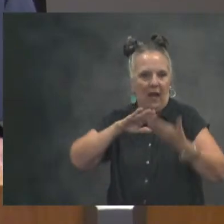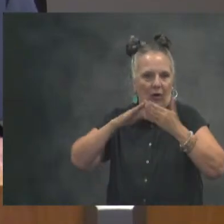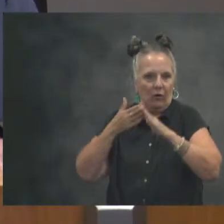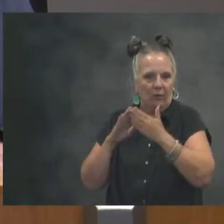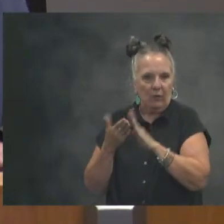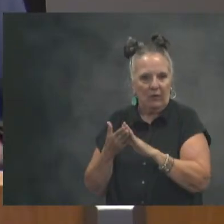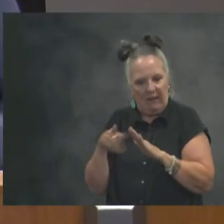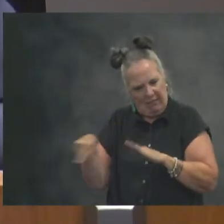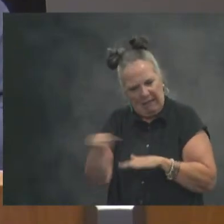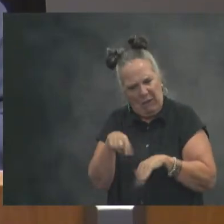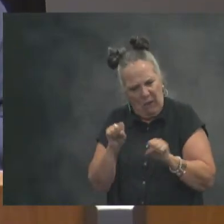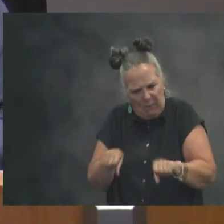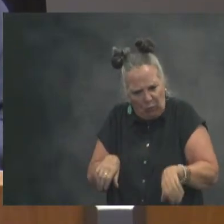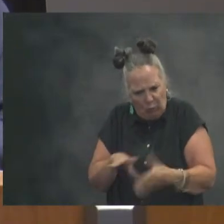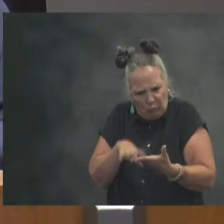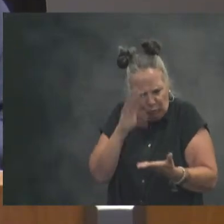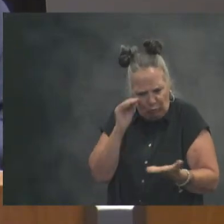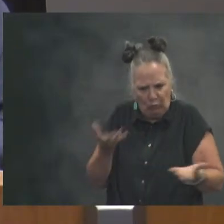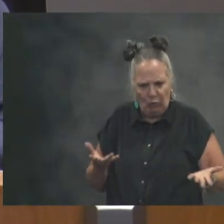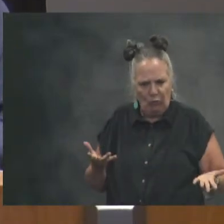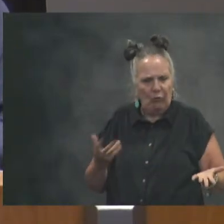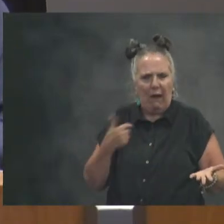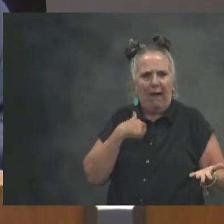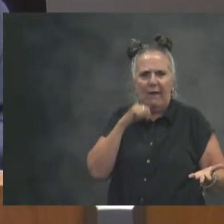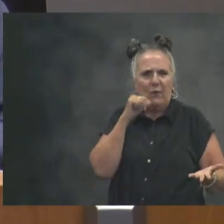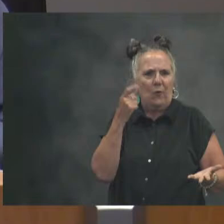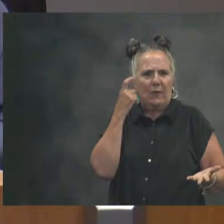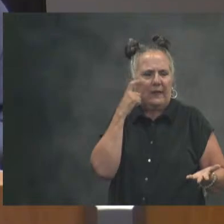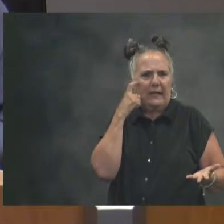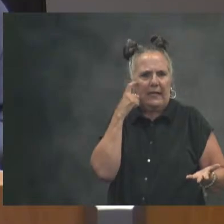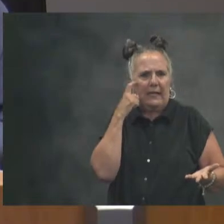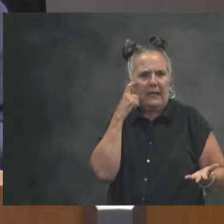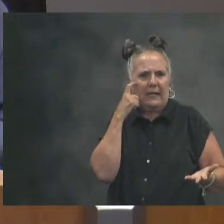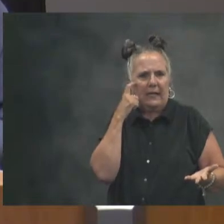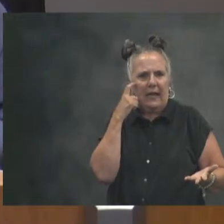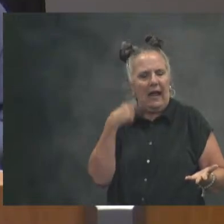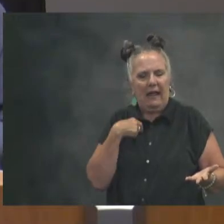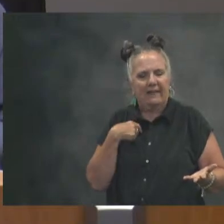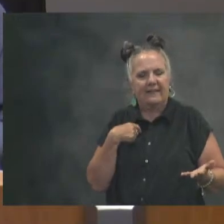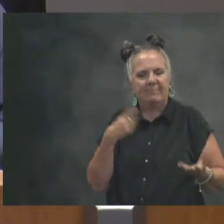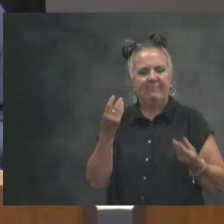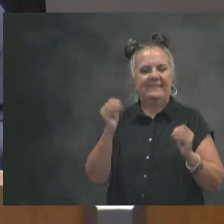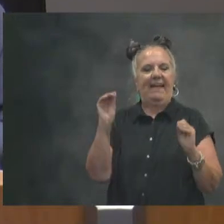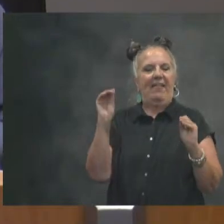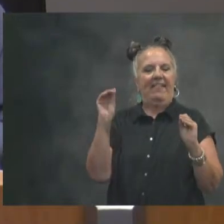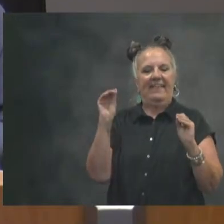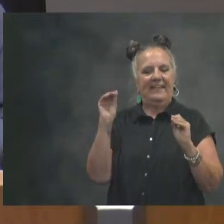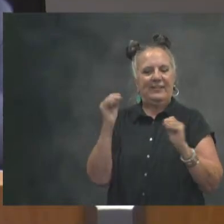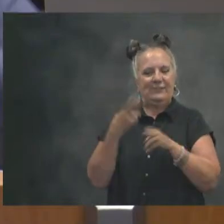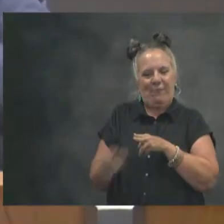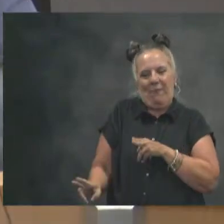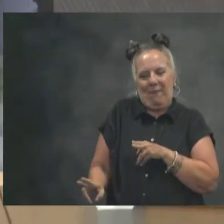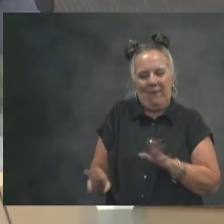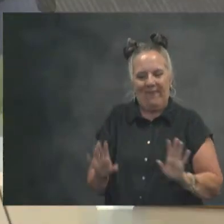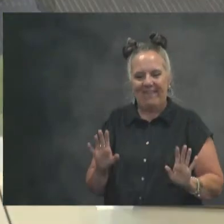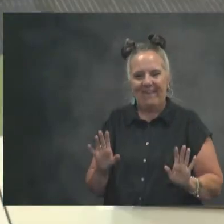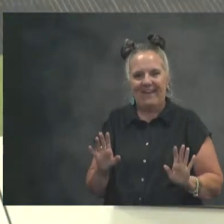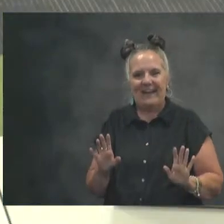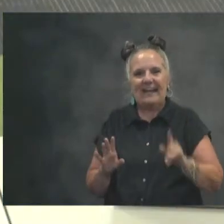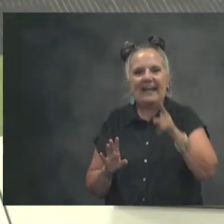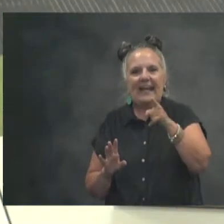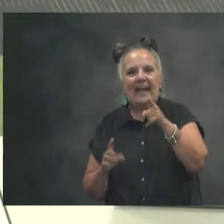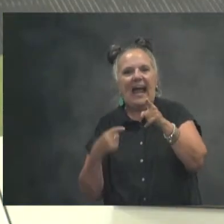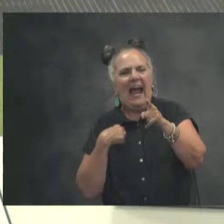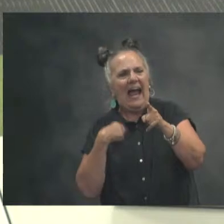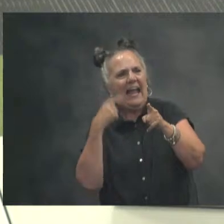They're able to learn. So I think we're selling ourselves short on that. Well, I think as we provide